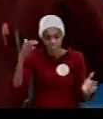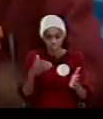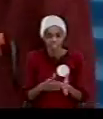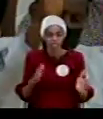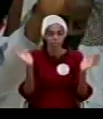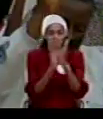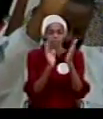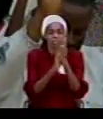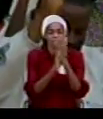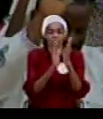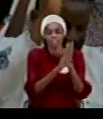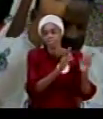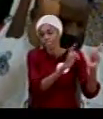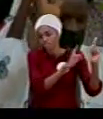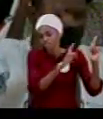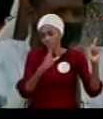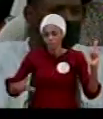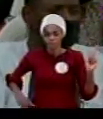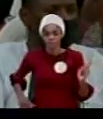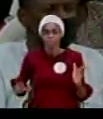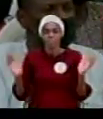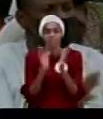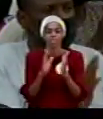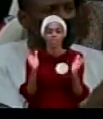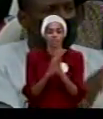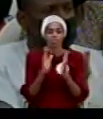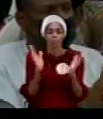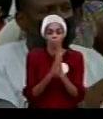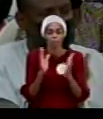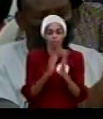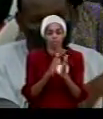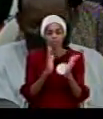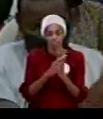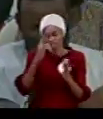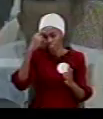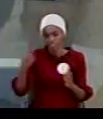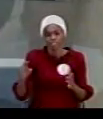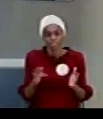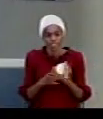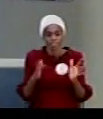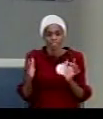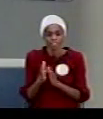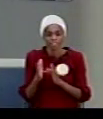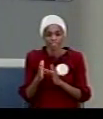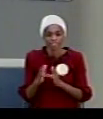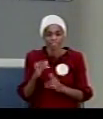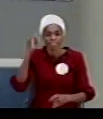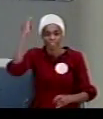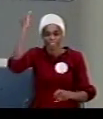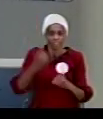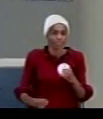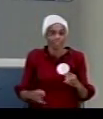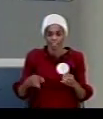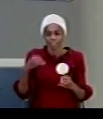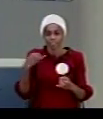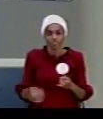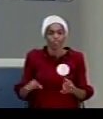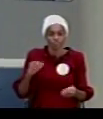the Lord! Put your hands together for Jesus Christ, the end of seizures.